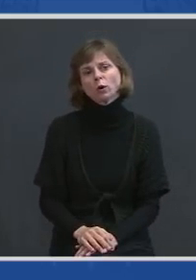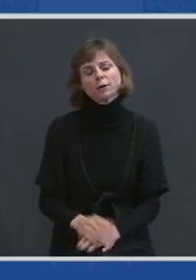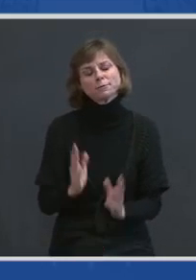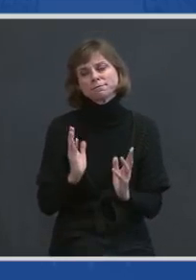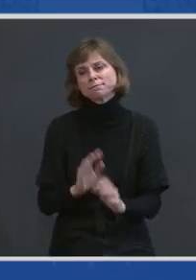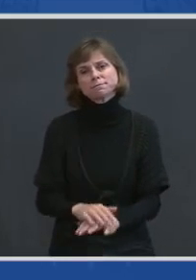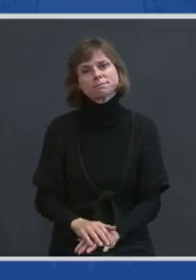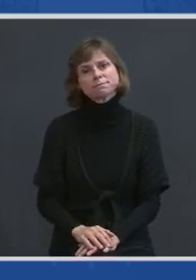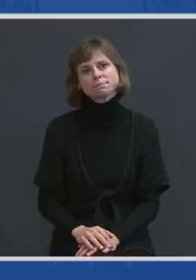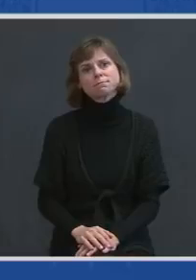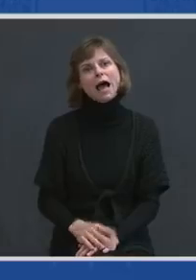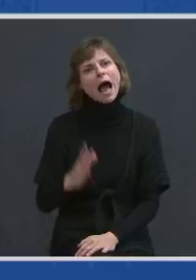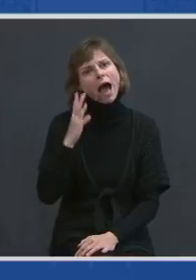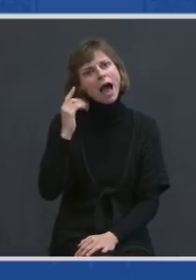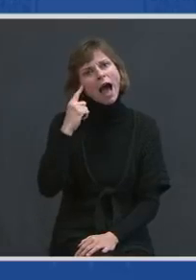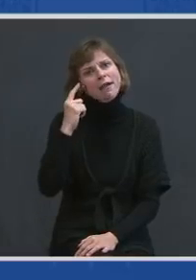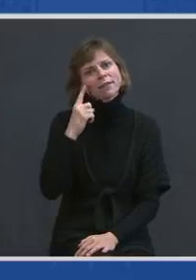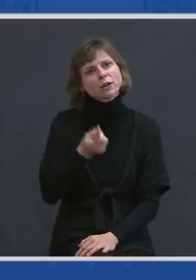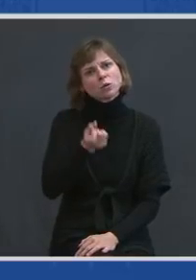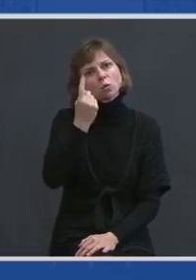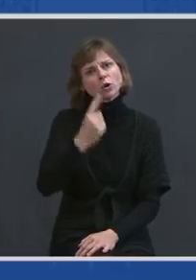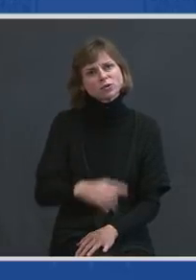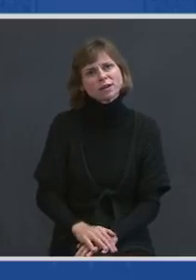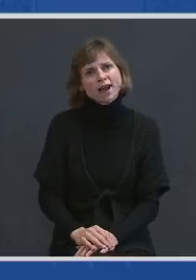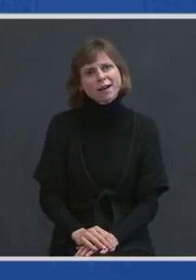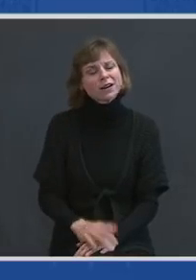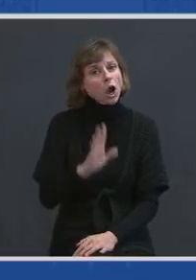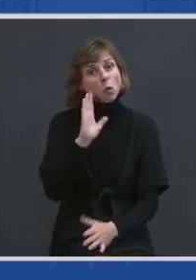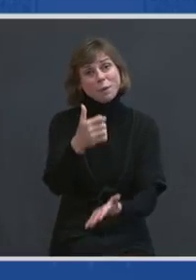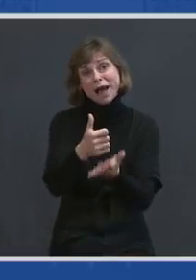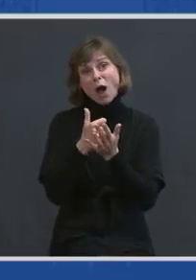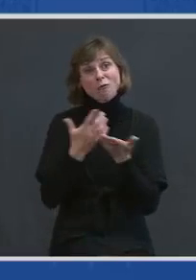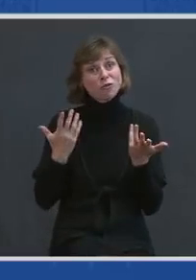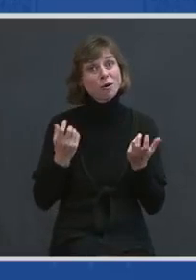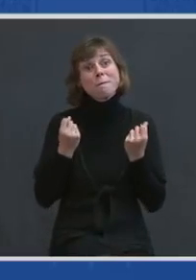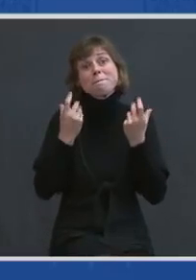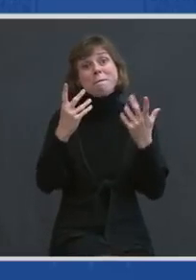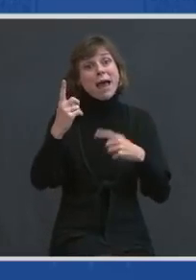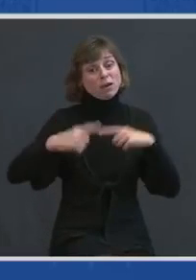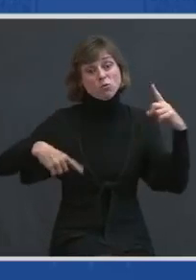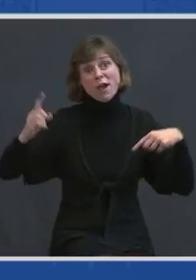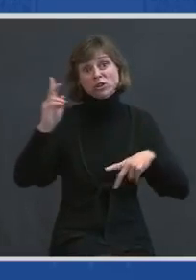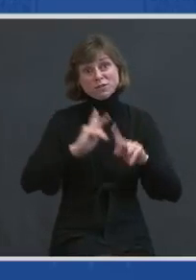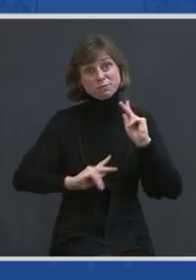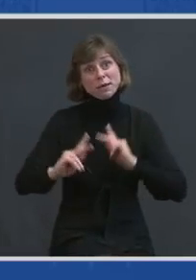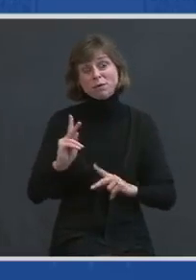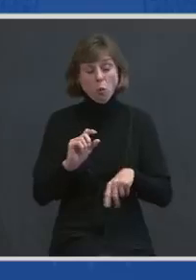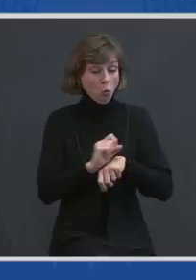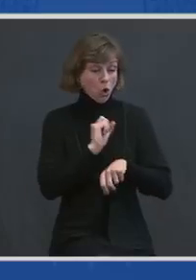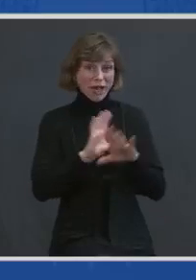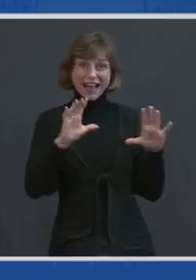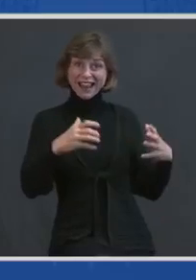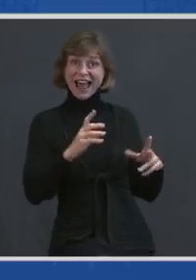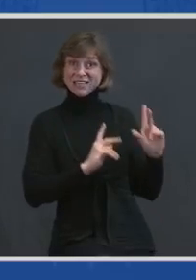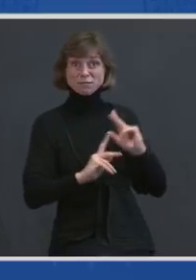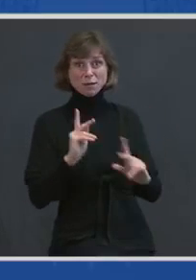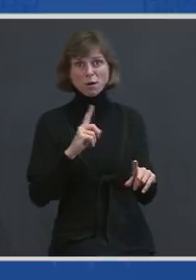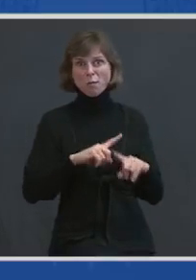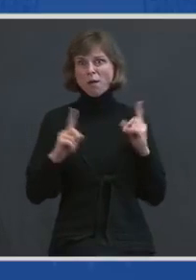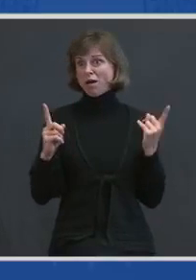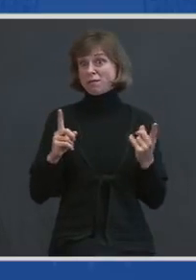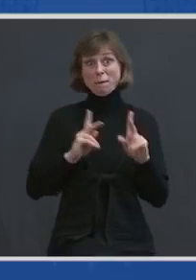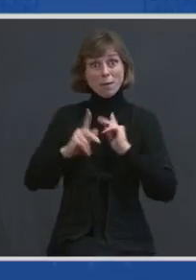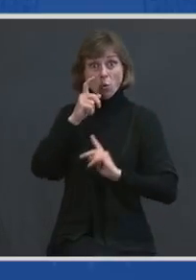I thank you for the plan. I think it'll help a wide range of people, you know, not just the working class, but our